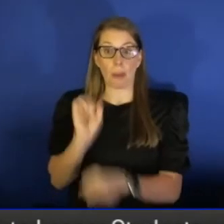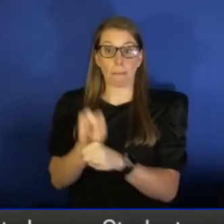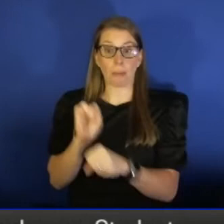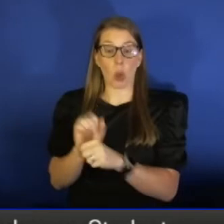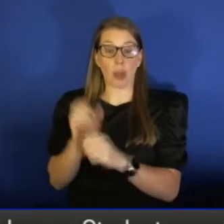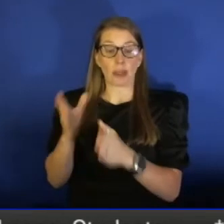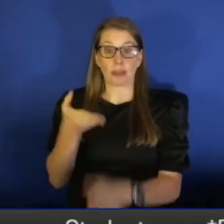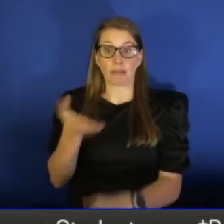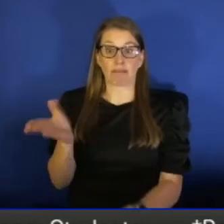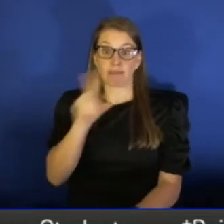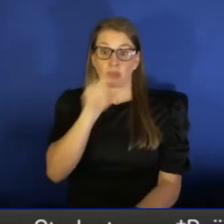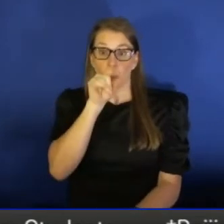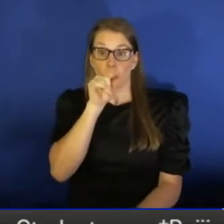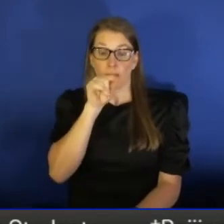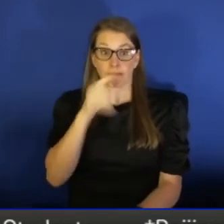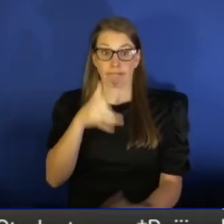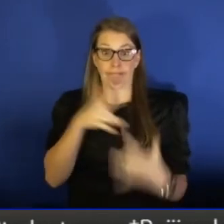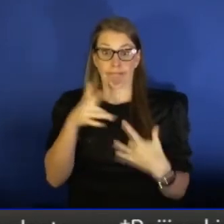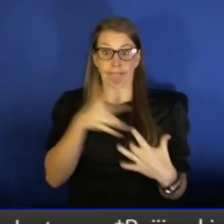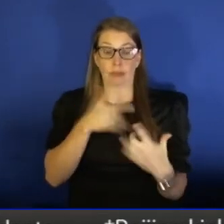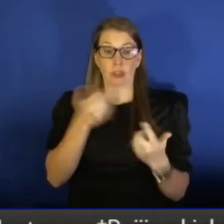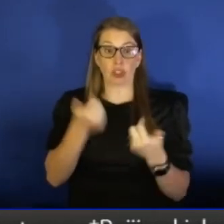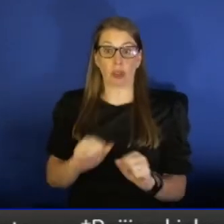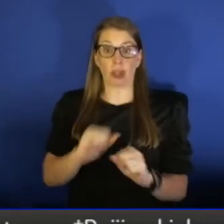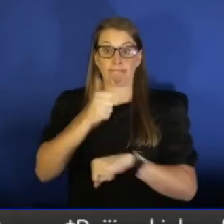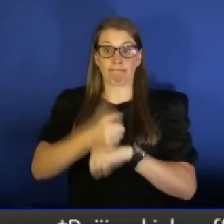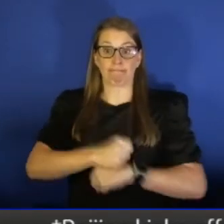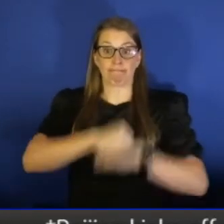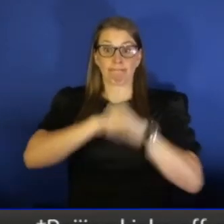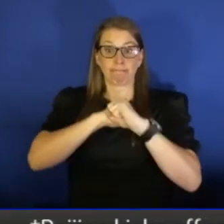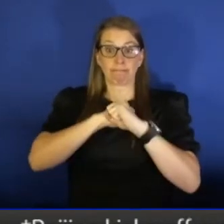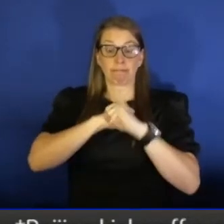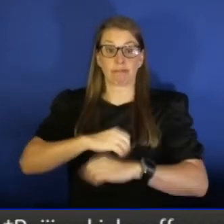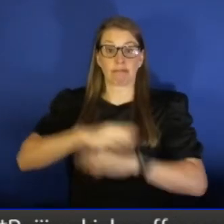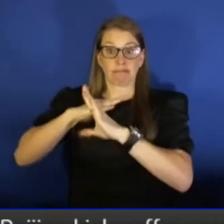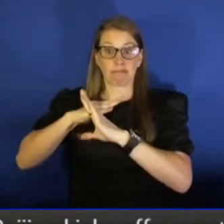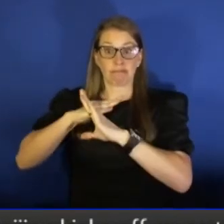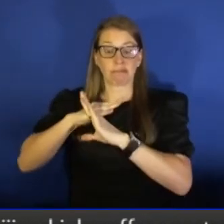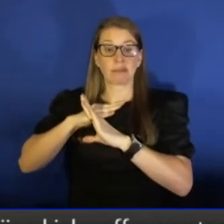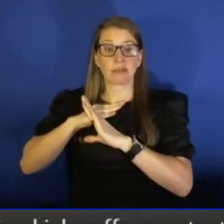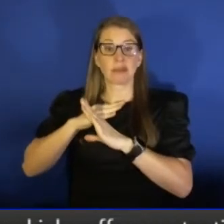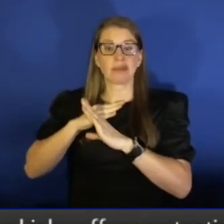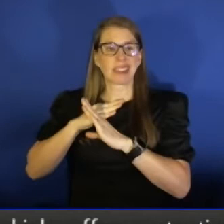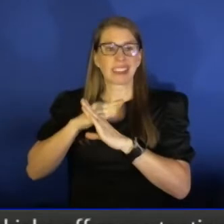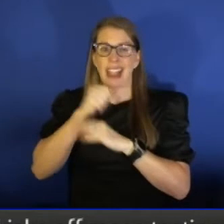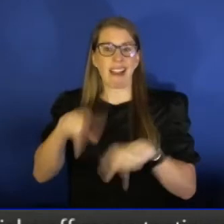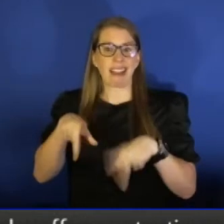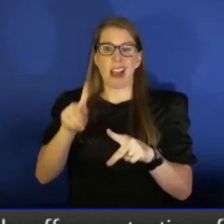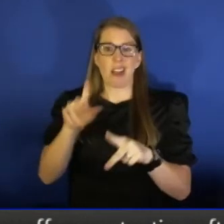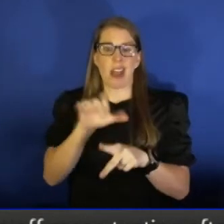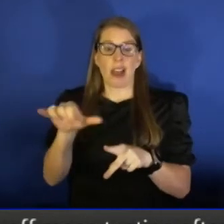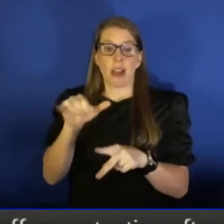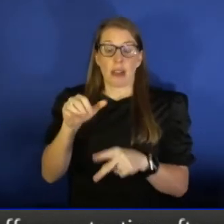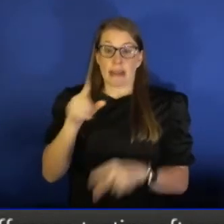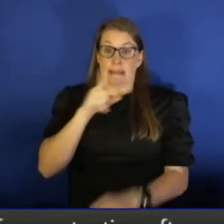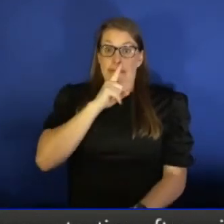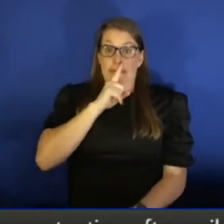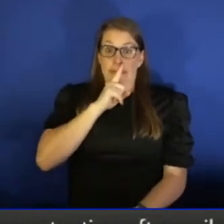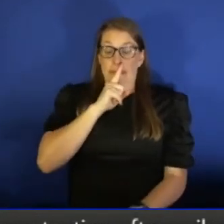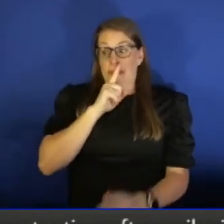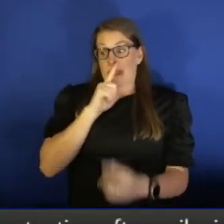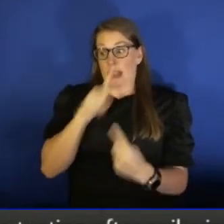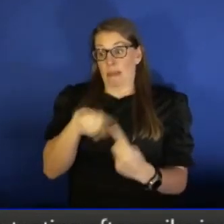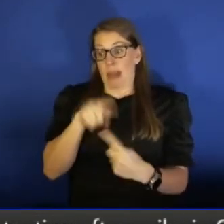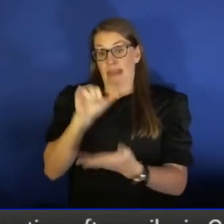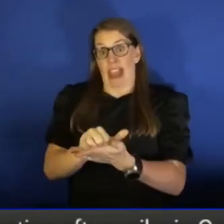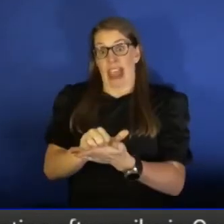some concerns because they've tried to put up protections and barriers to not allow that stuff. So I don't really have a lot to say about that itself, but we